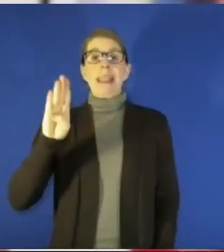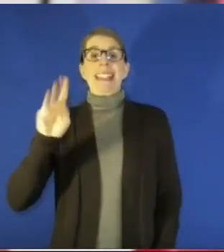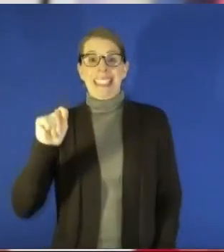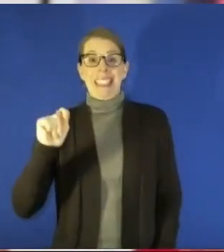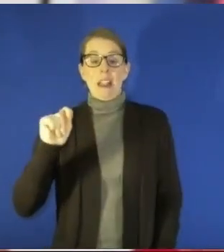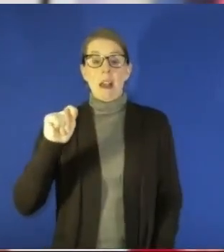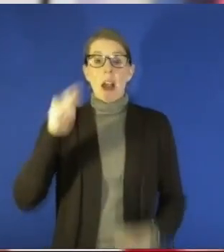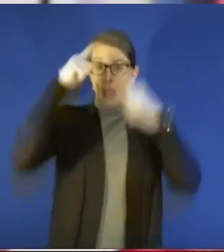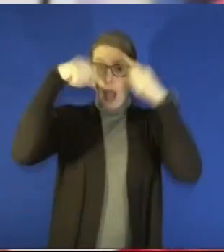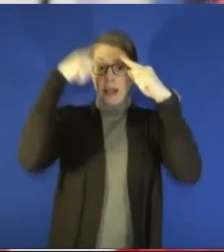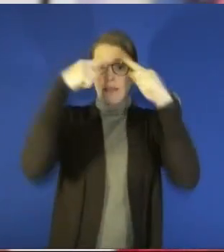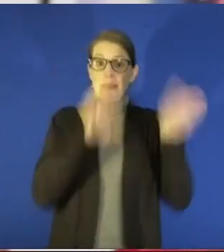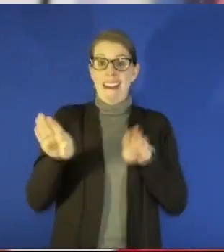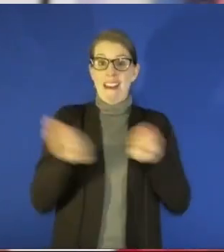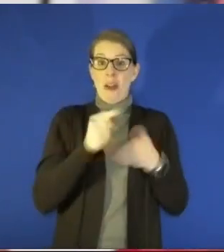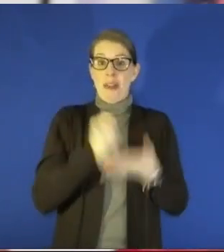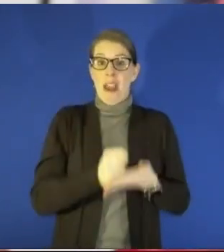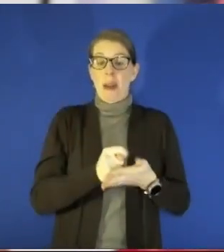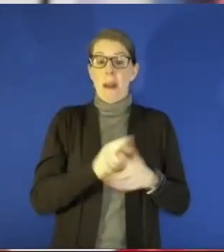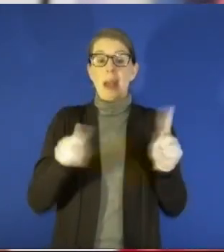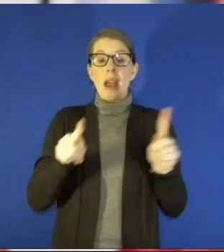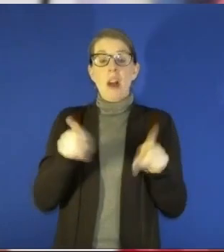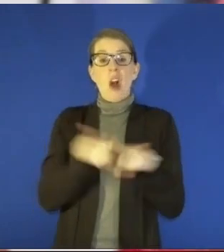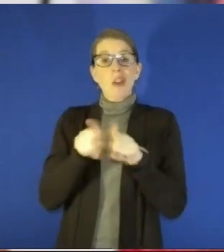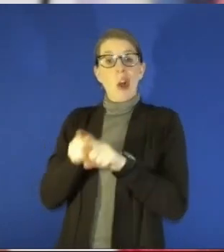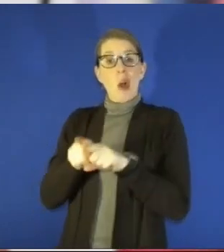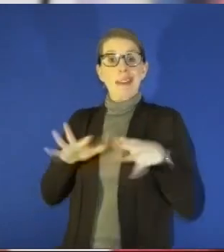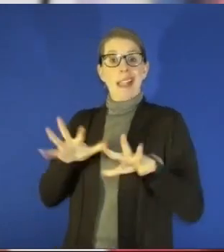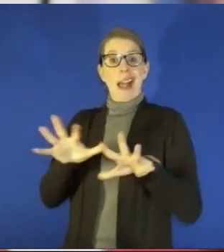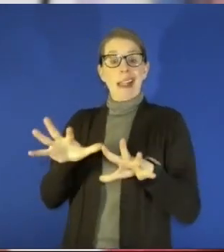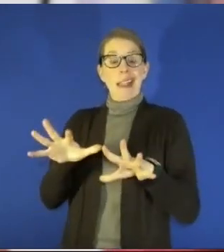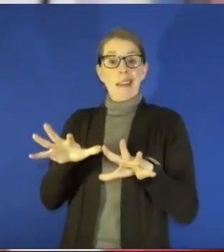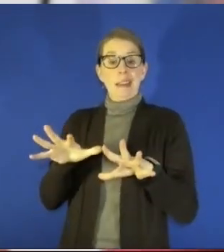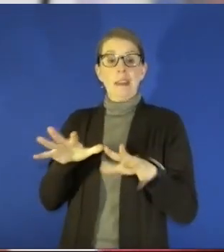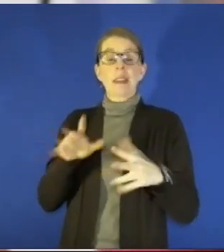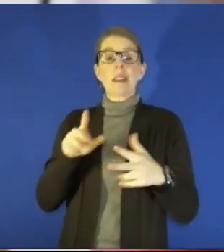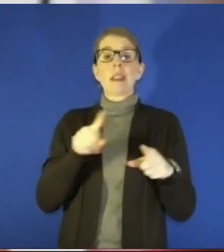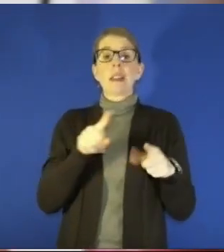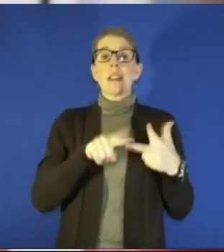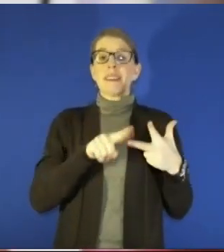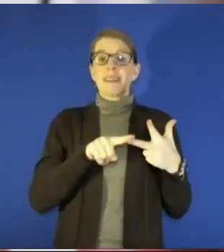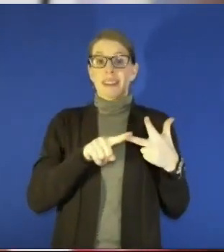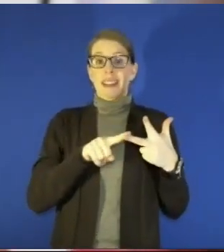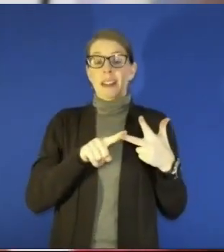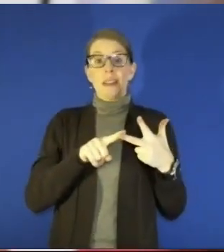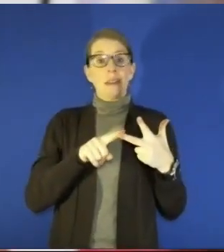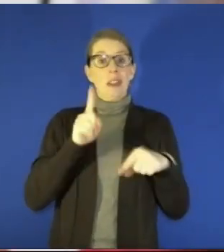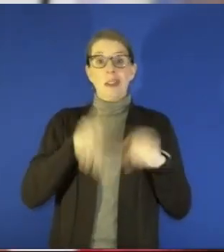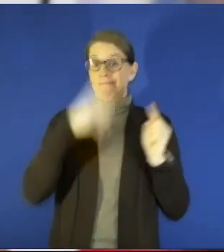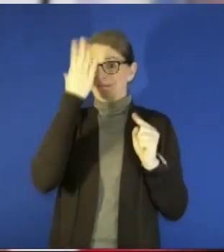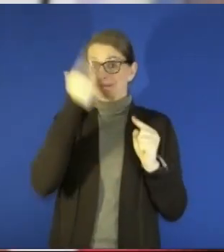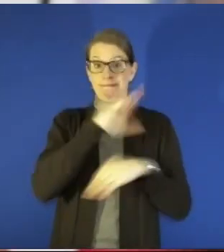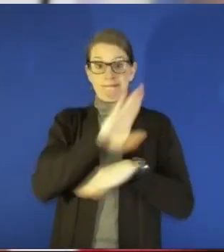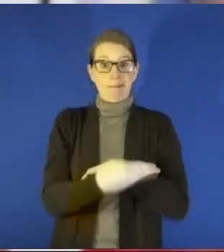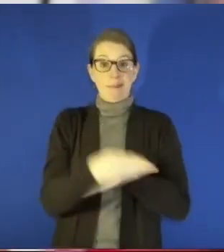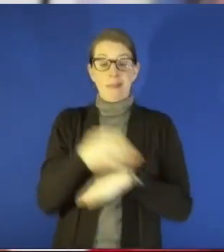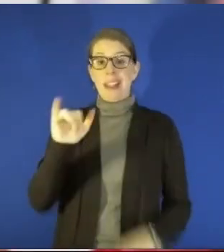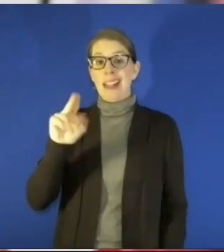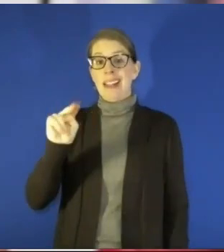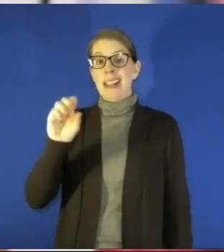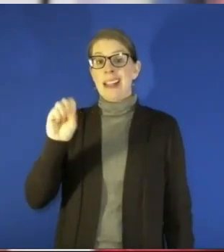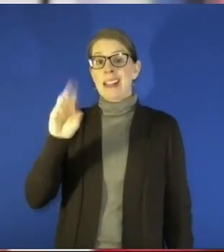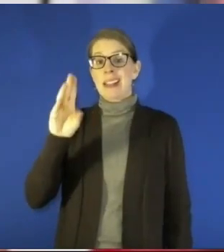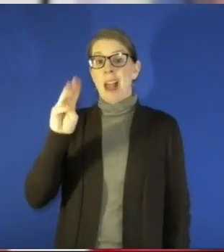for therapy for the anxiety what I was feeling, but also for the insomnia. Because during COVID